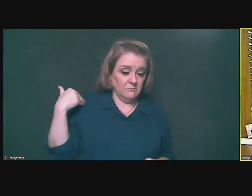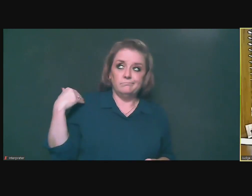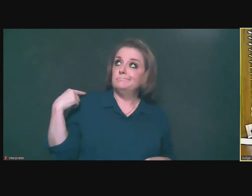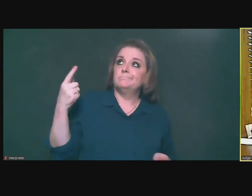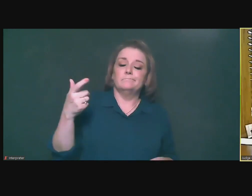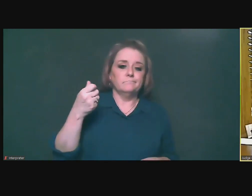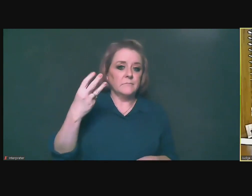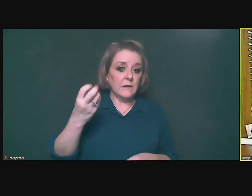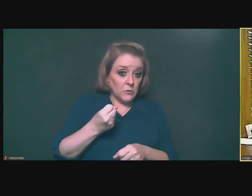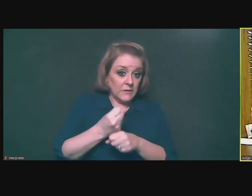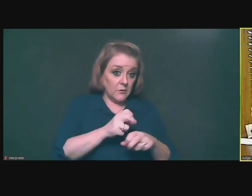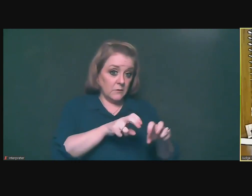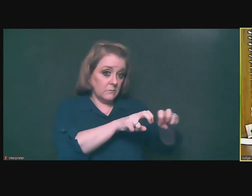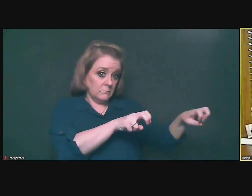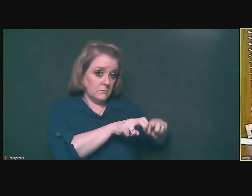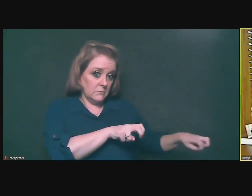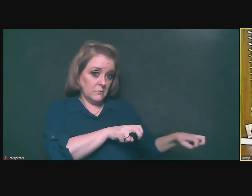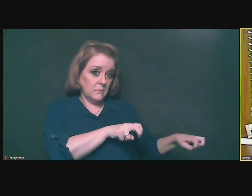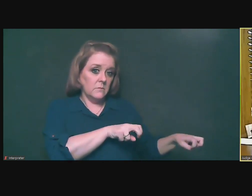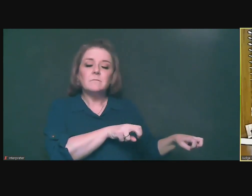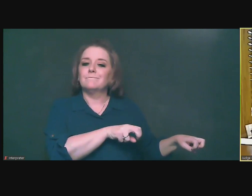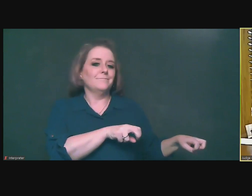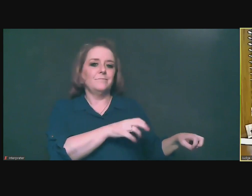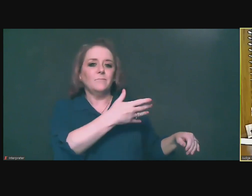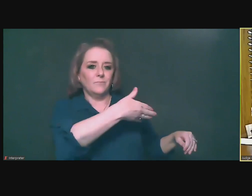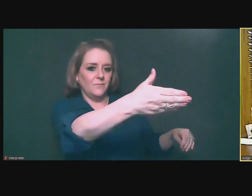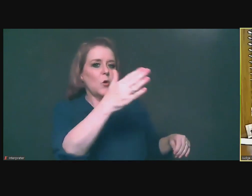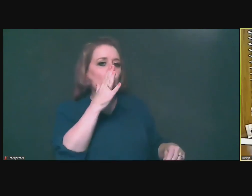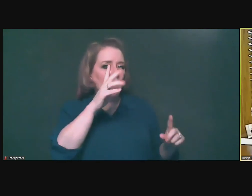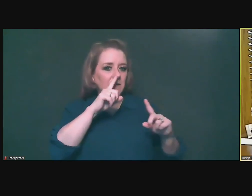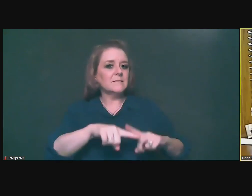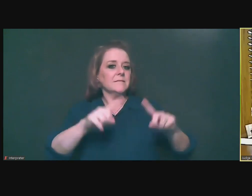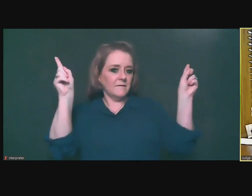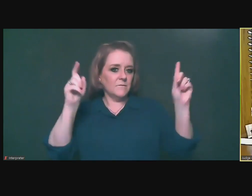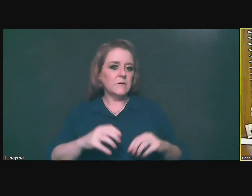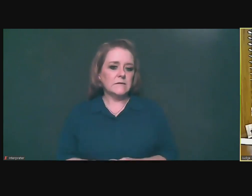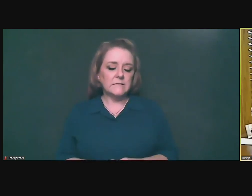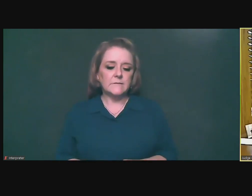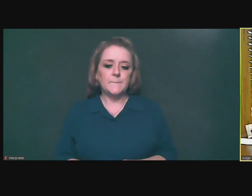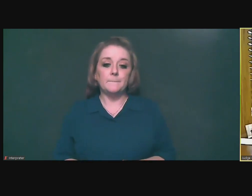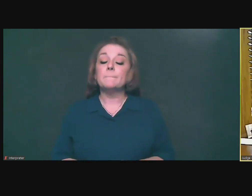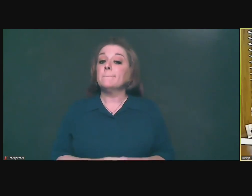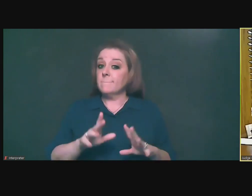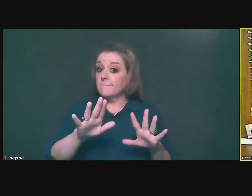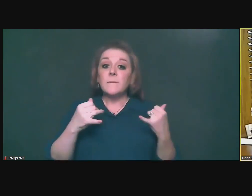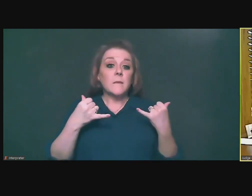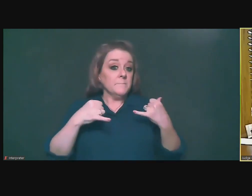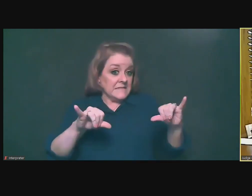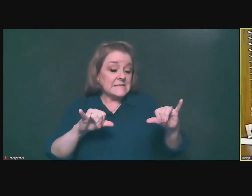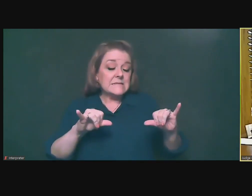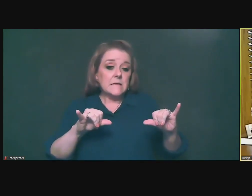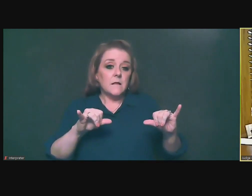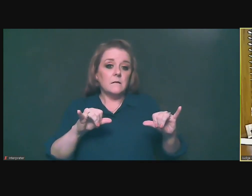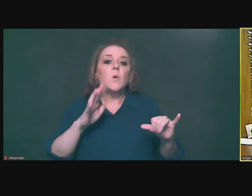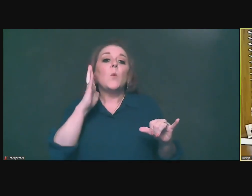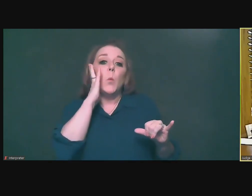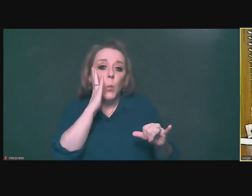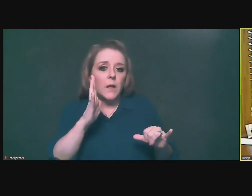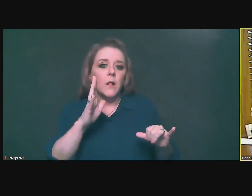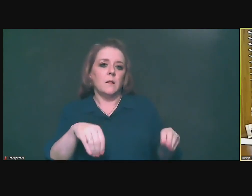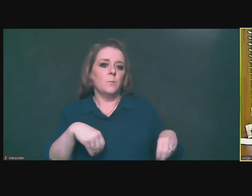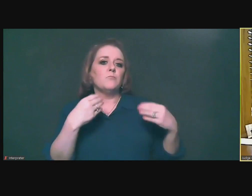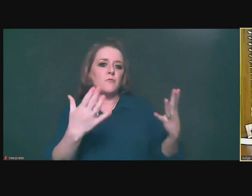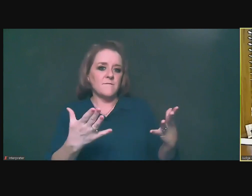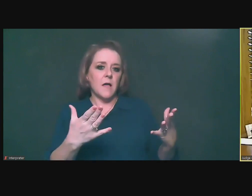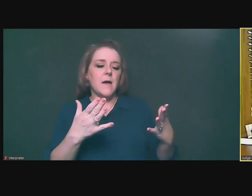years, things are going to look different in our courtrooms. But we are still committed to providing